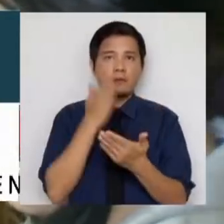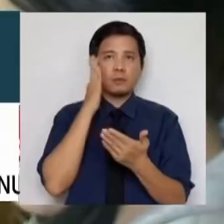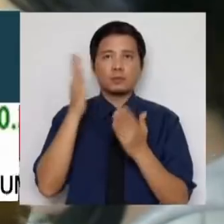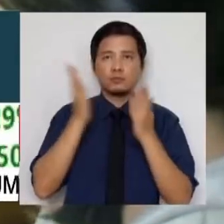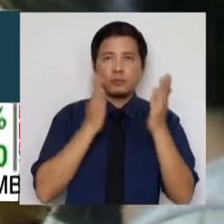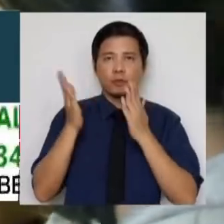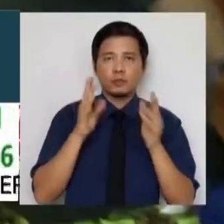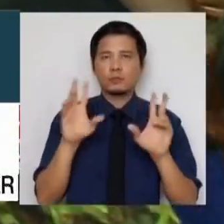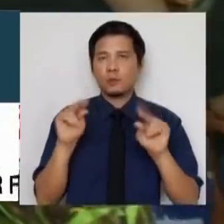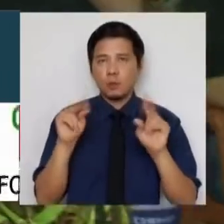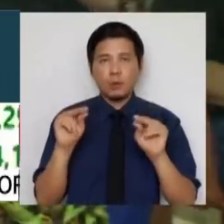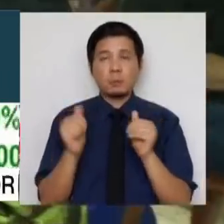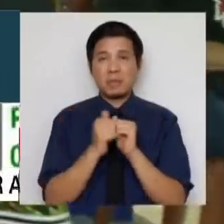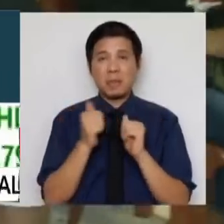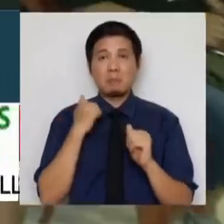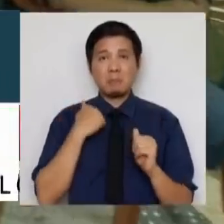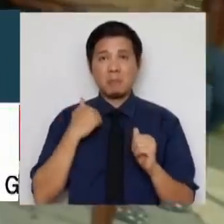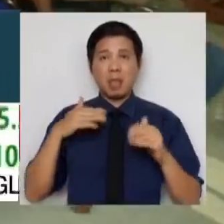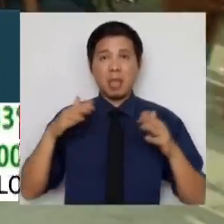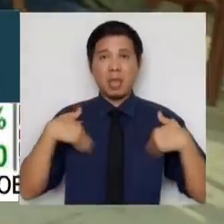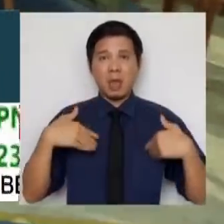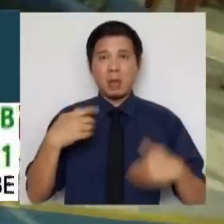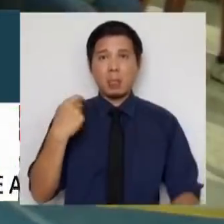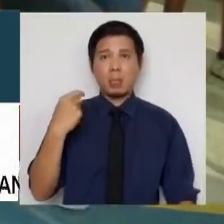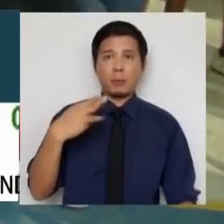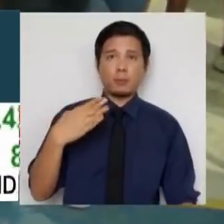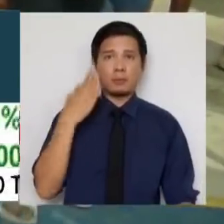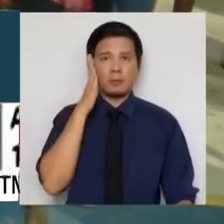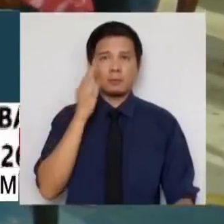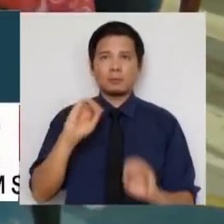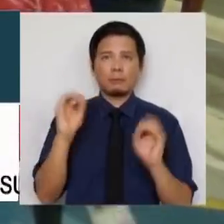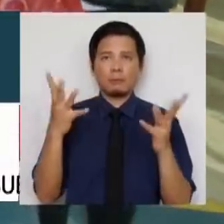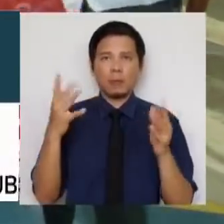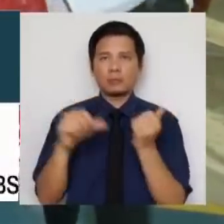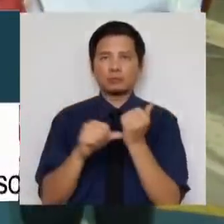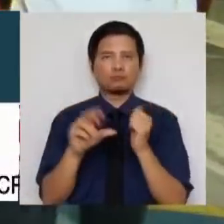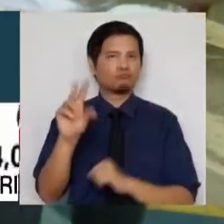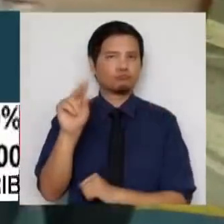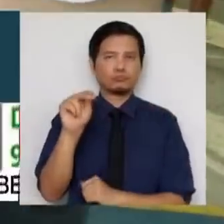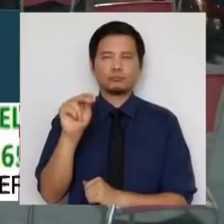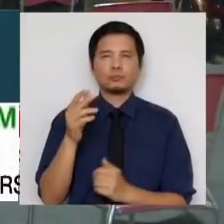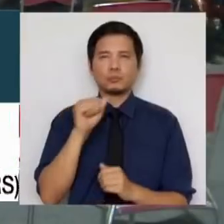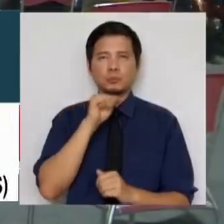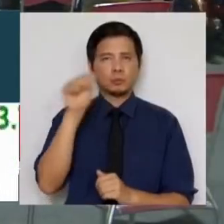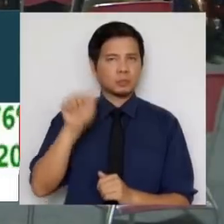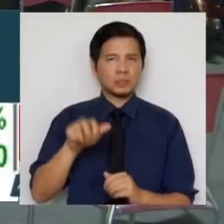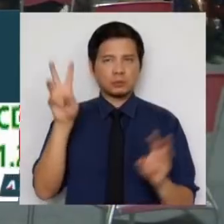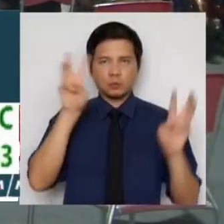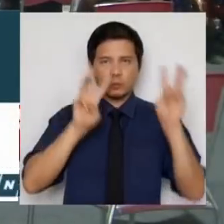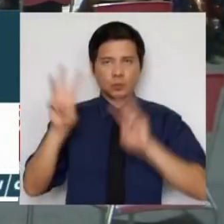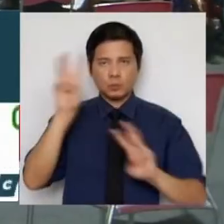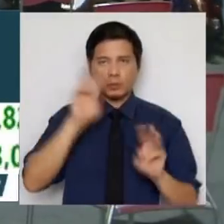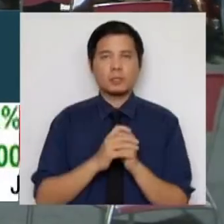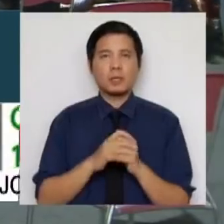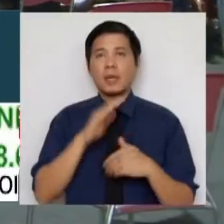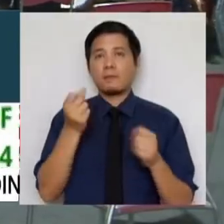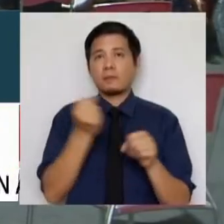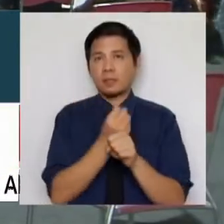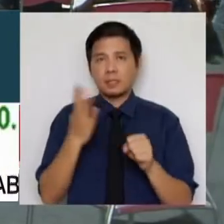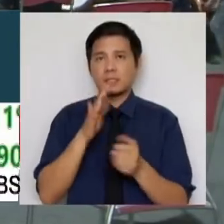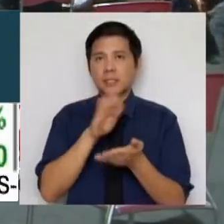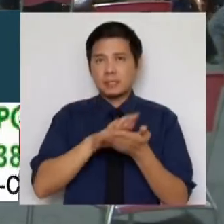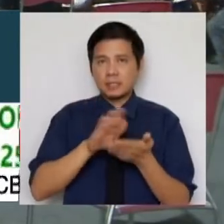they will not be given assistance. The list comes from DSWD. It has been cleaned up. It has been